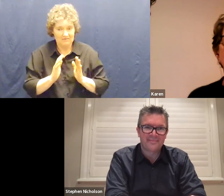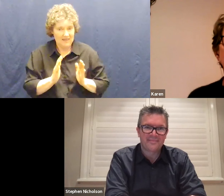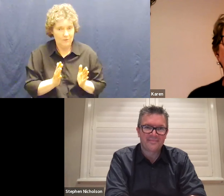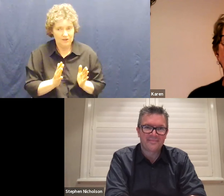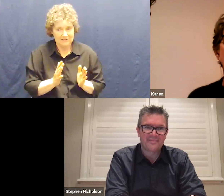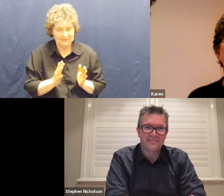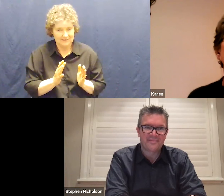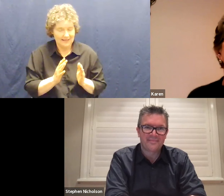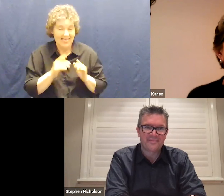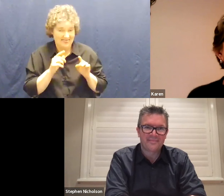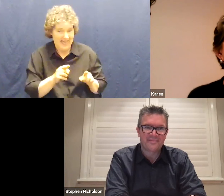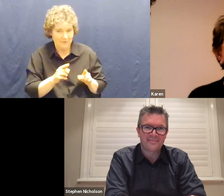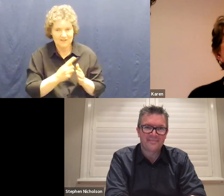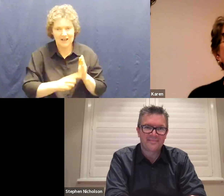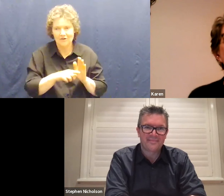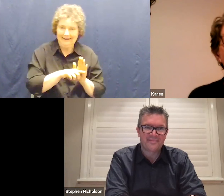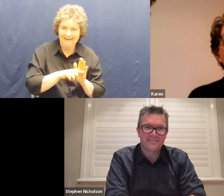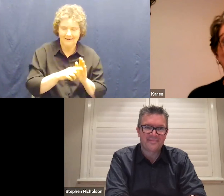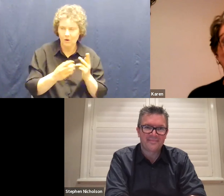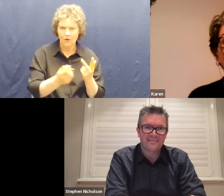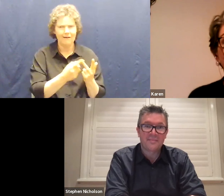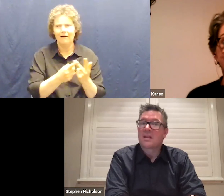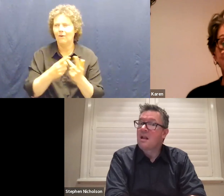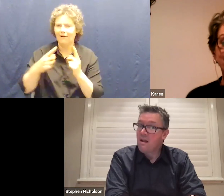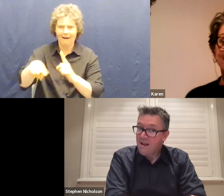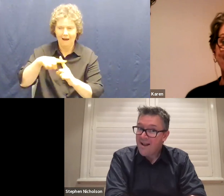positive. I learned so much about myself.